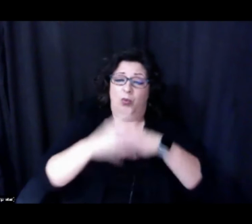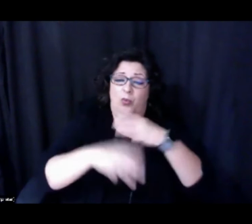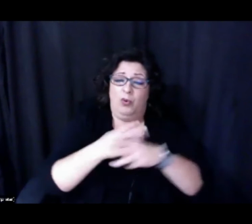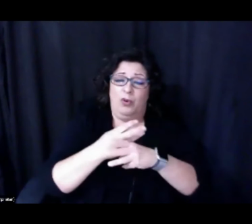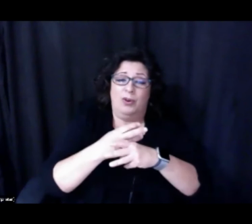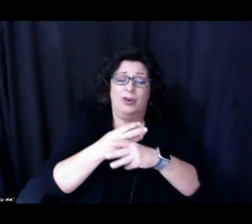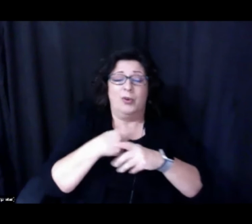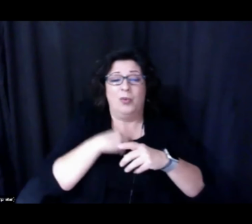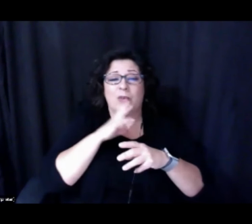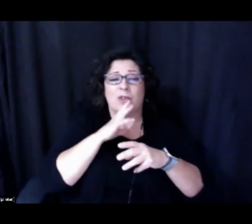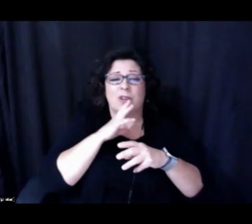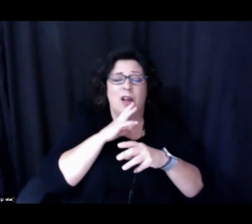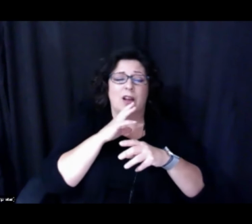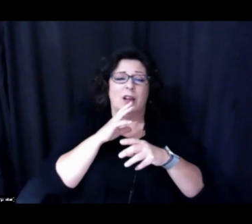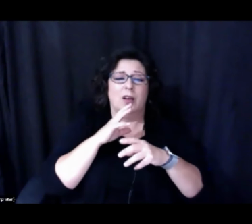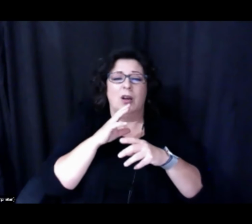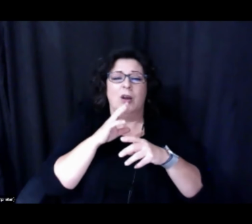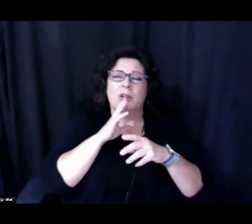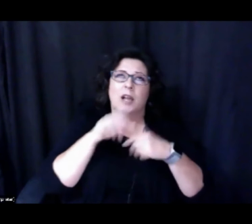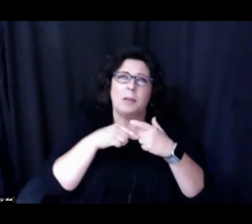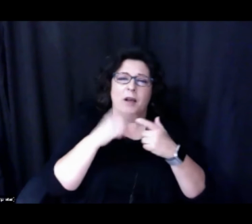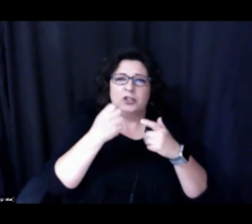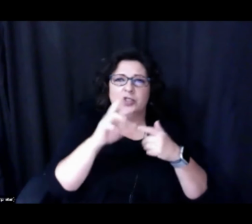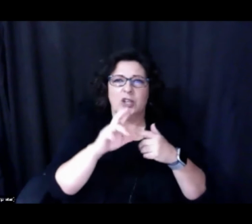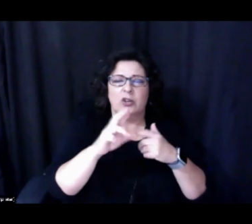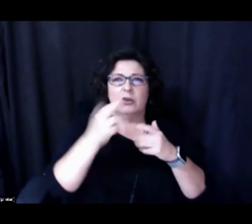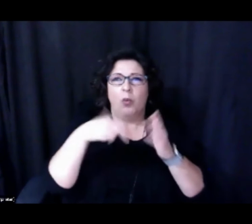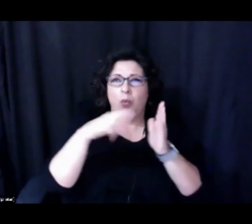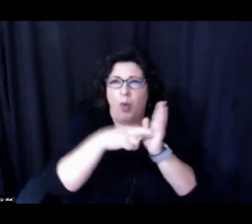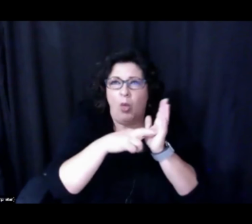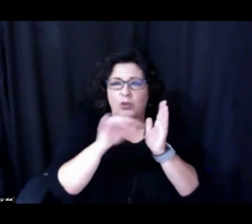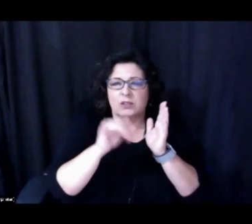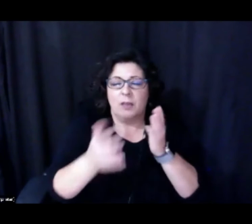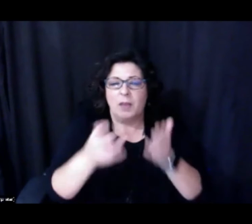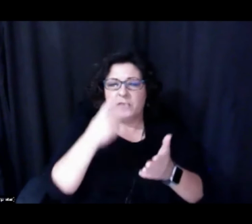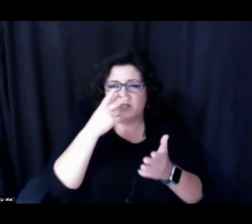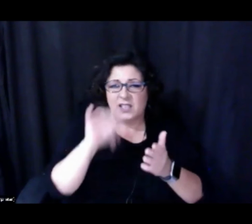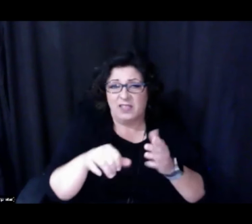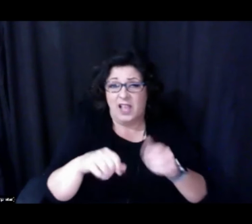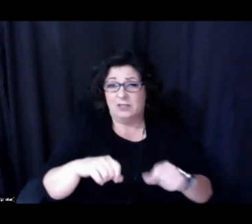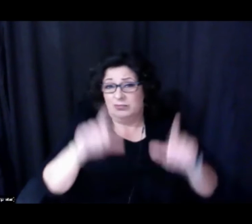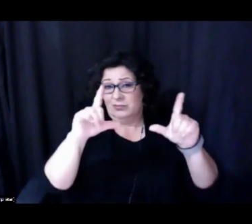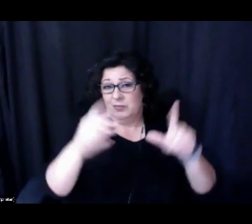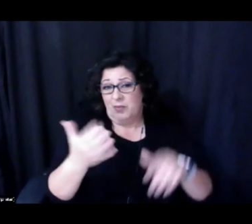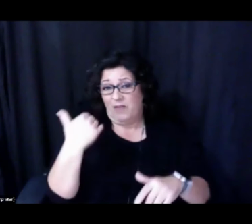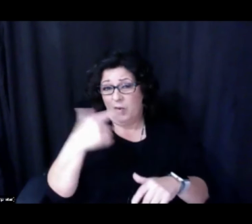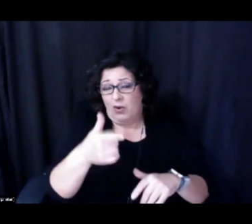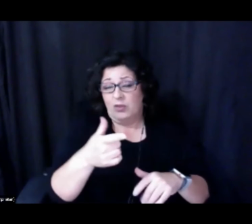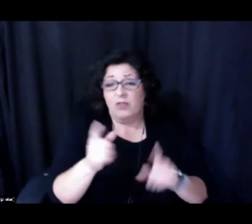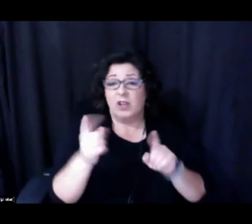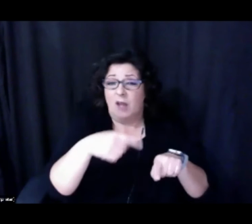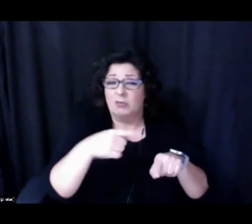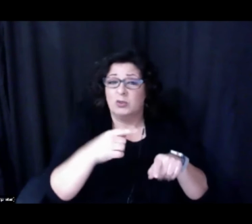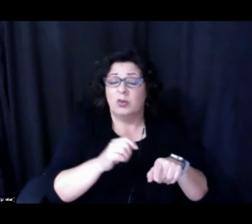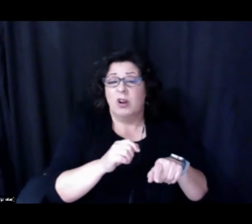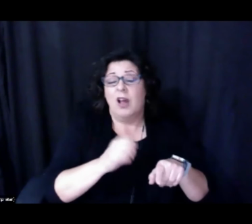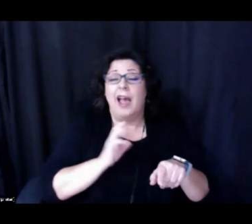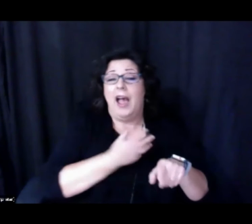about gender in terms of gender roles, right? So you might have seen the slide before if you've come to some of our other